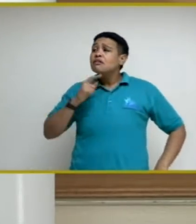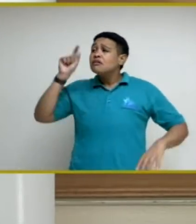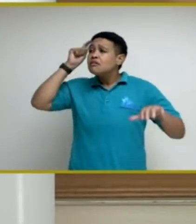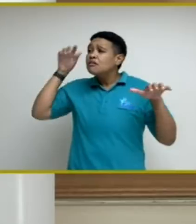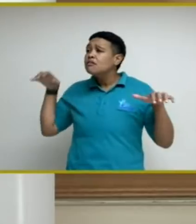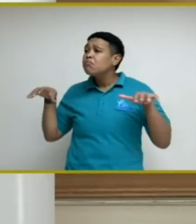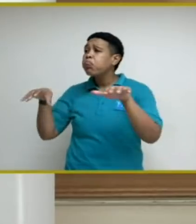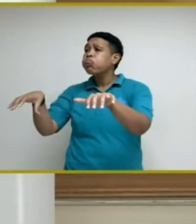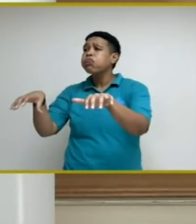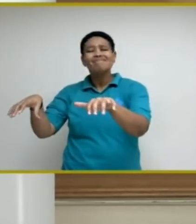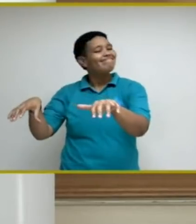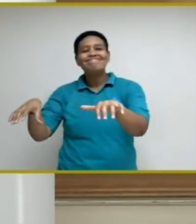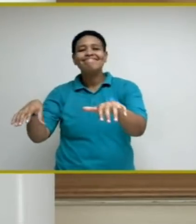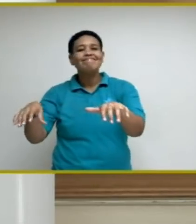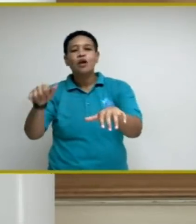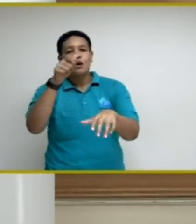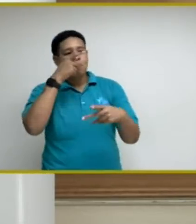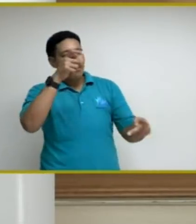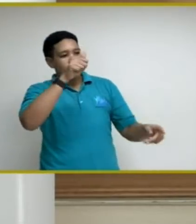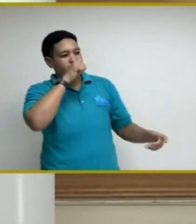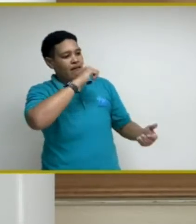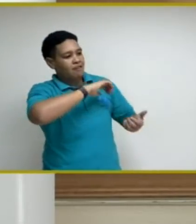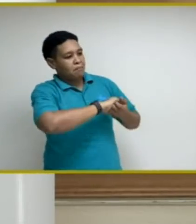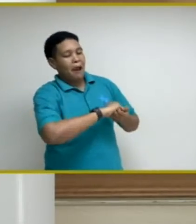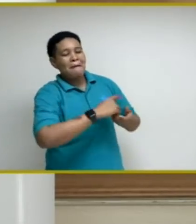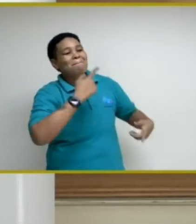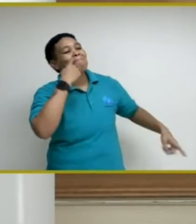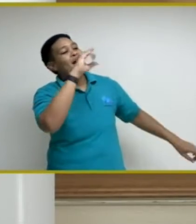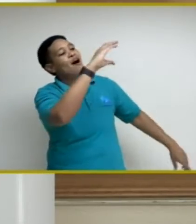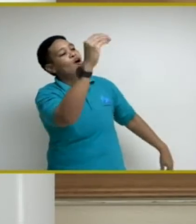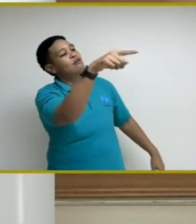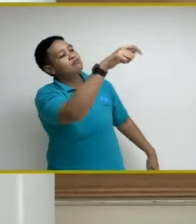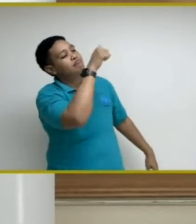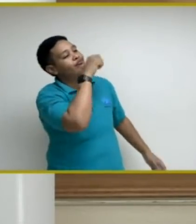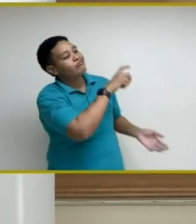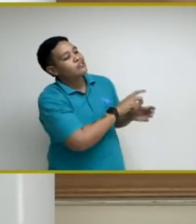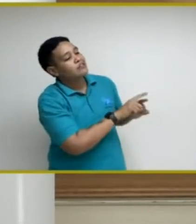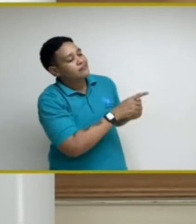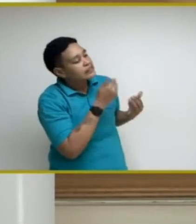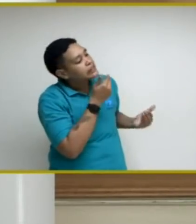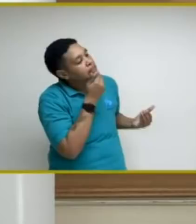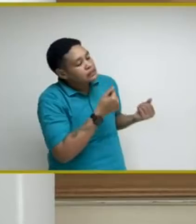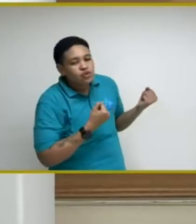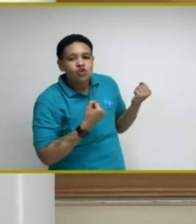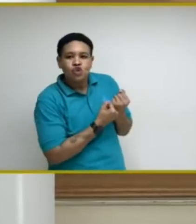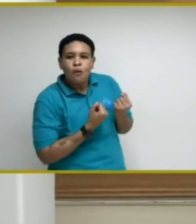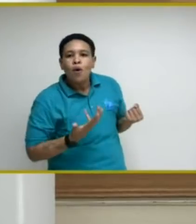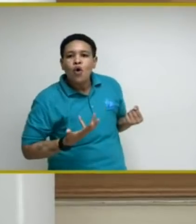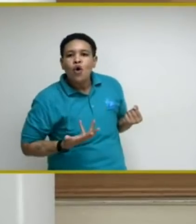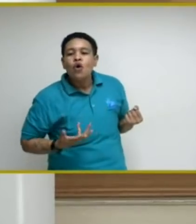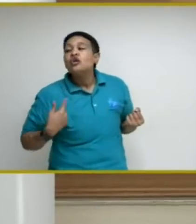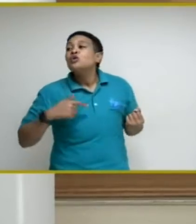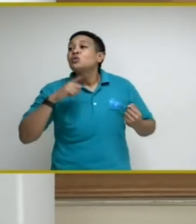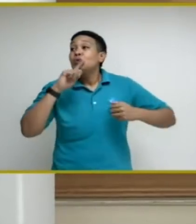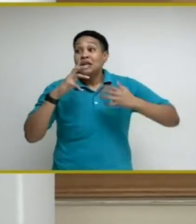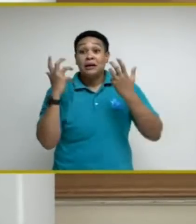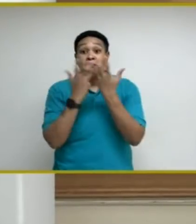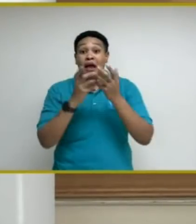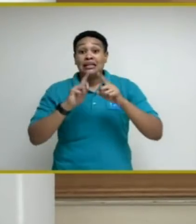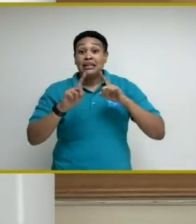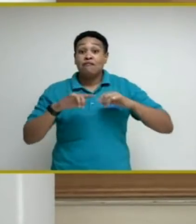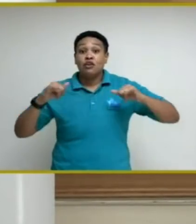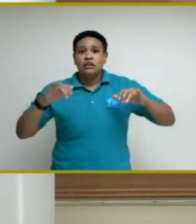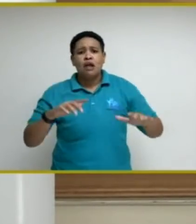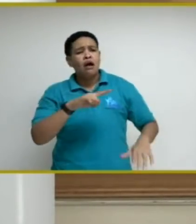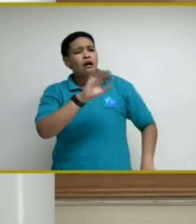thank the companies that have come on board. They will have to, of course, subscribe to all the necessary standards,